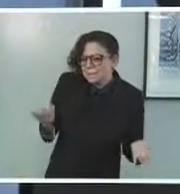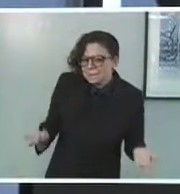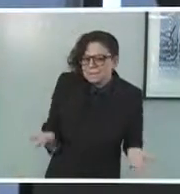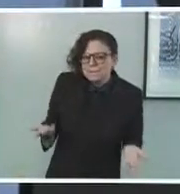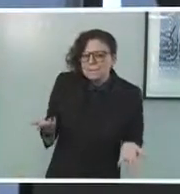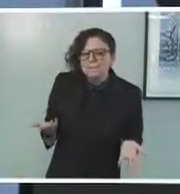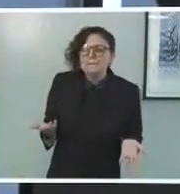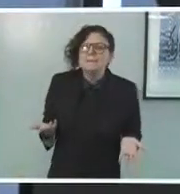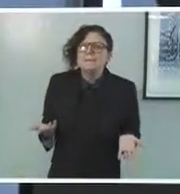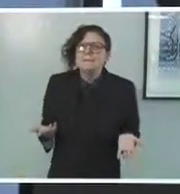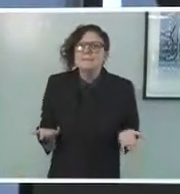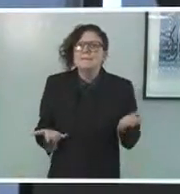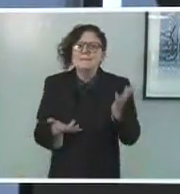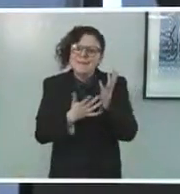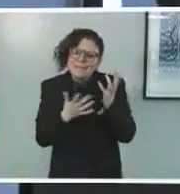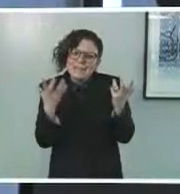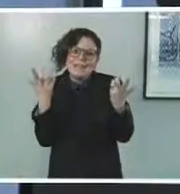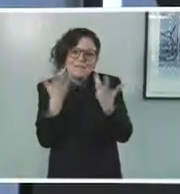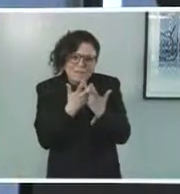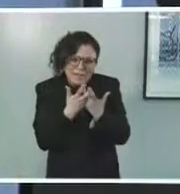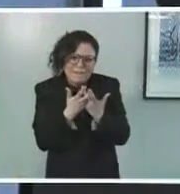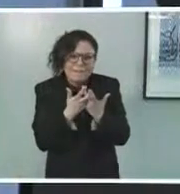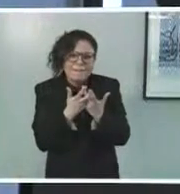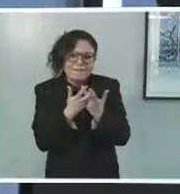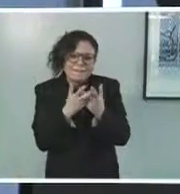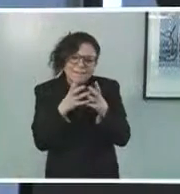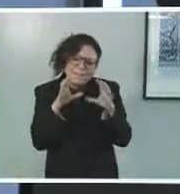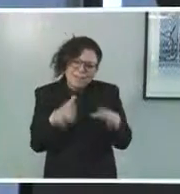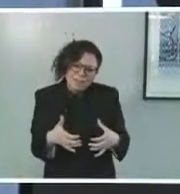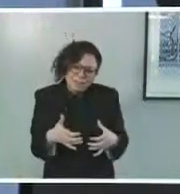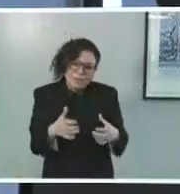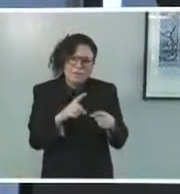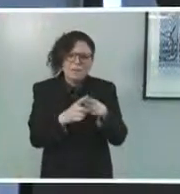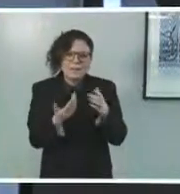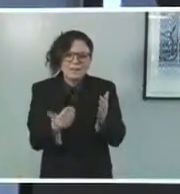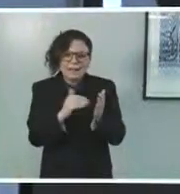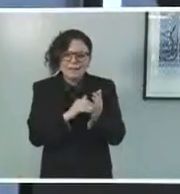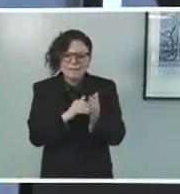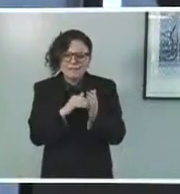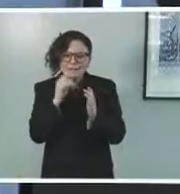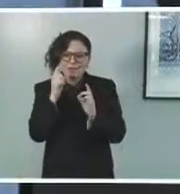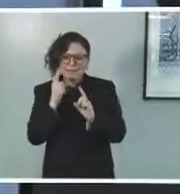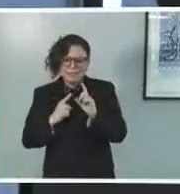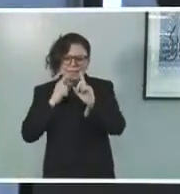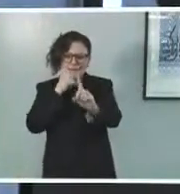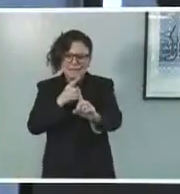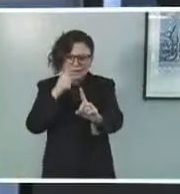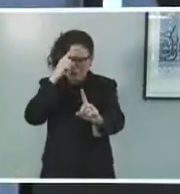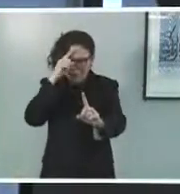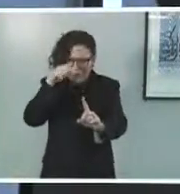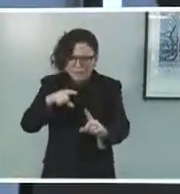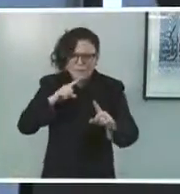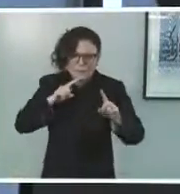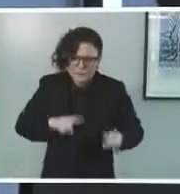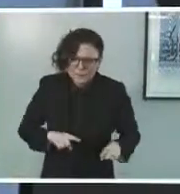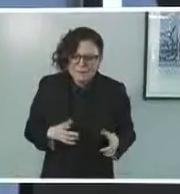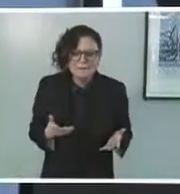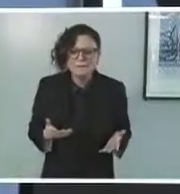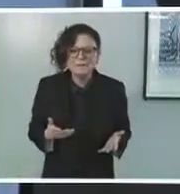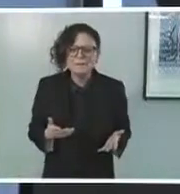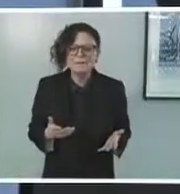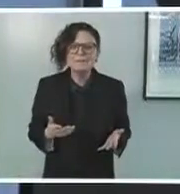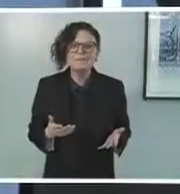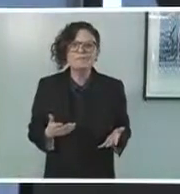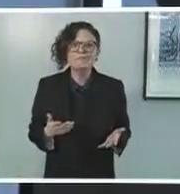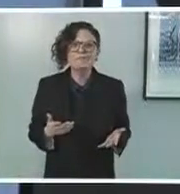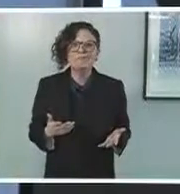fit technically within the category, but I think this is more of an intent-based order, and we're not really getting into